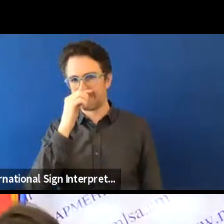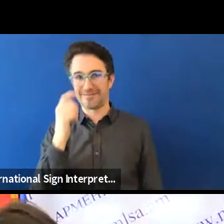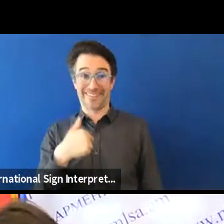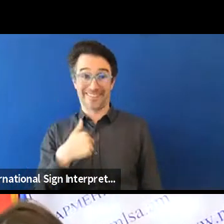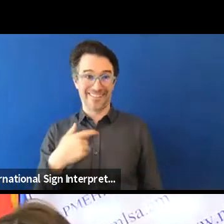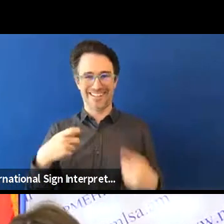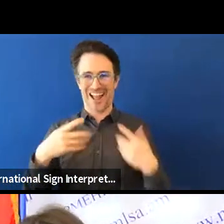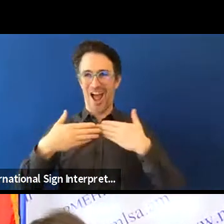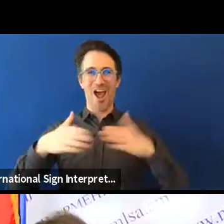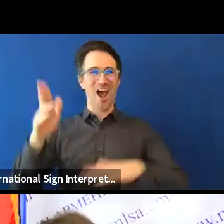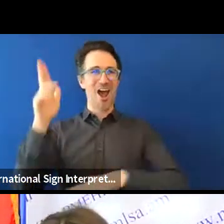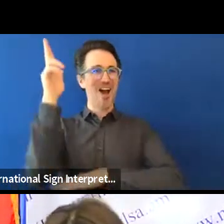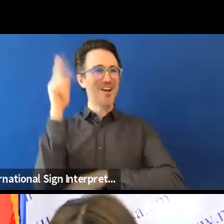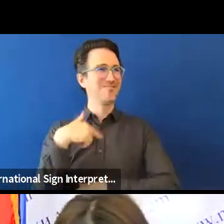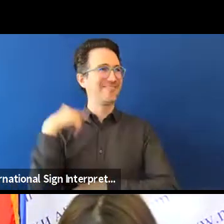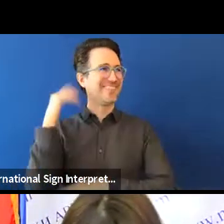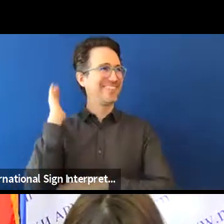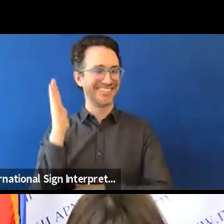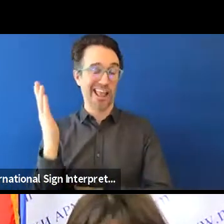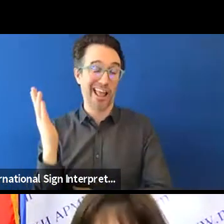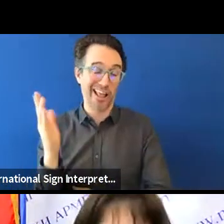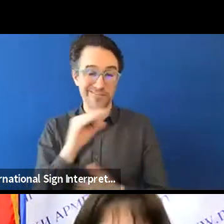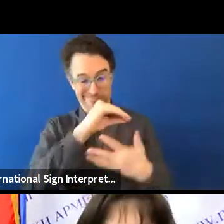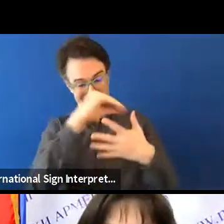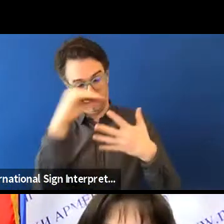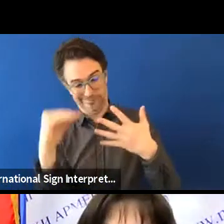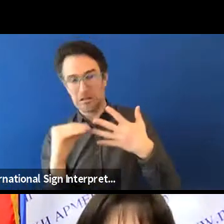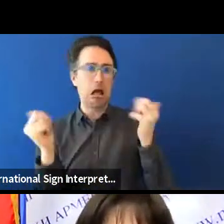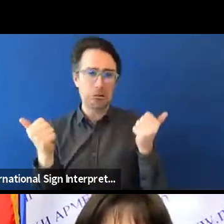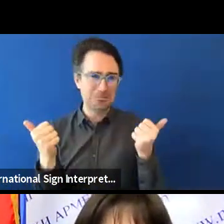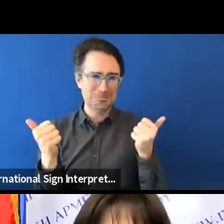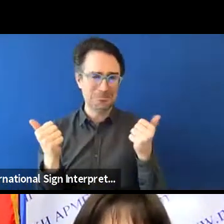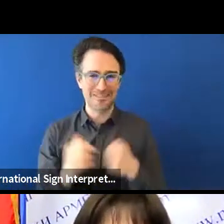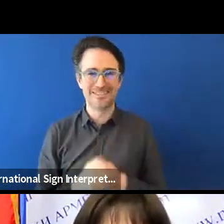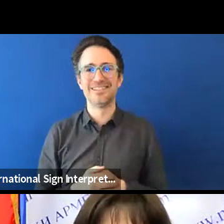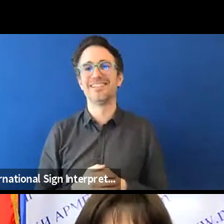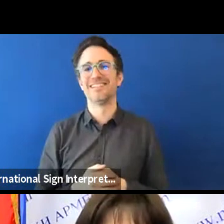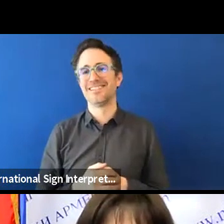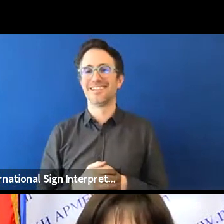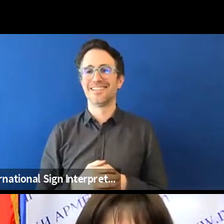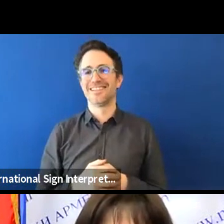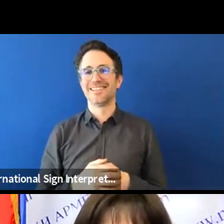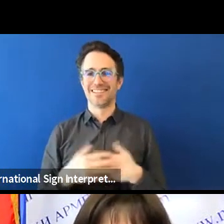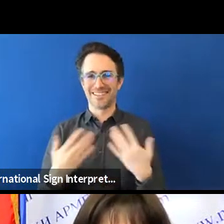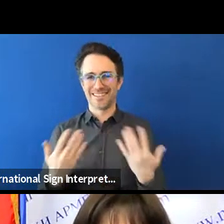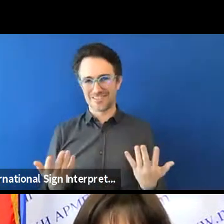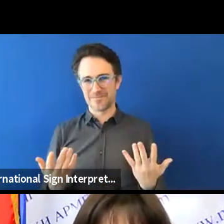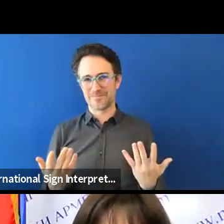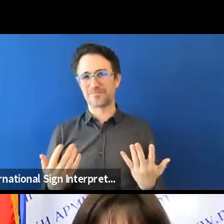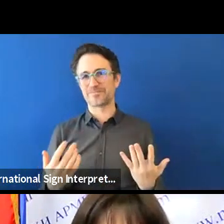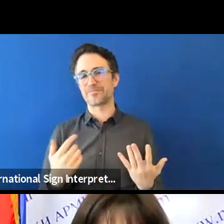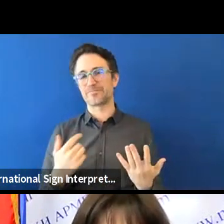sensitive discussion on one of the most little known and yet so widespread and